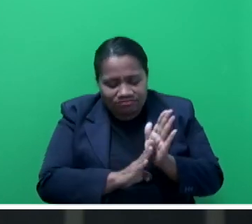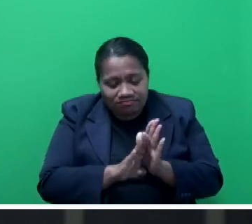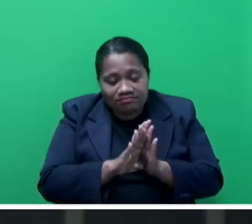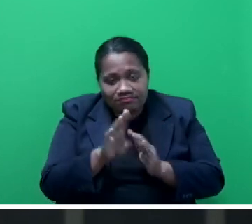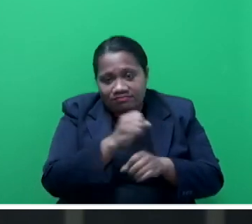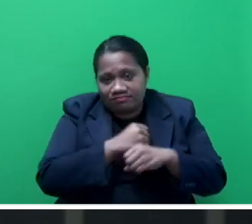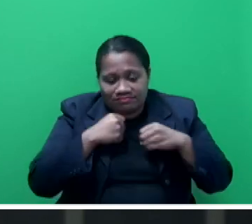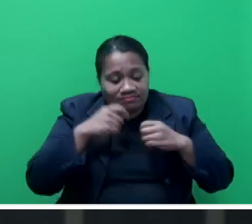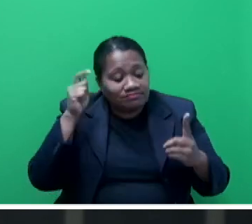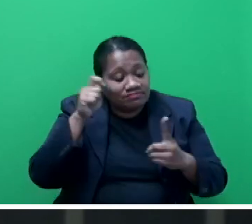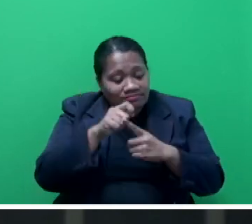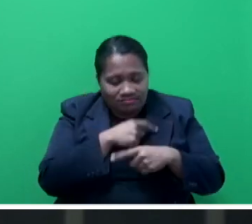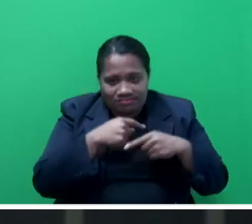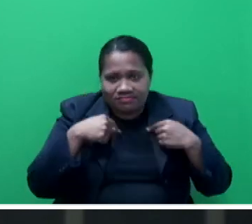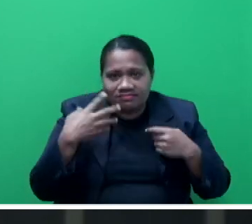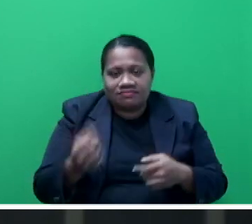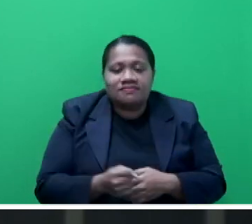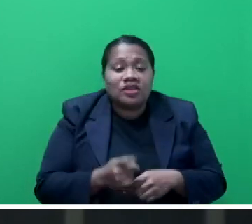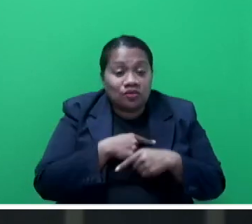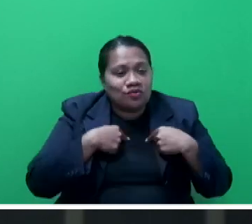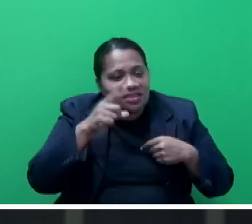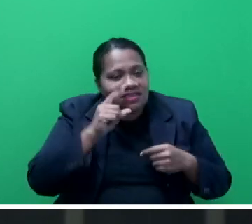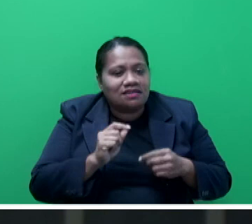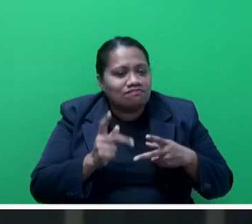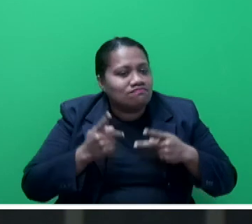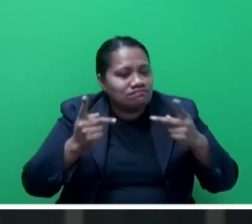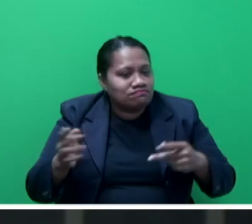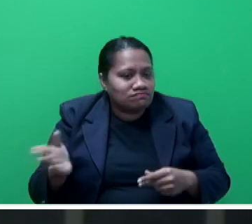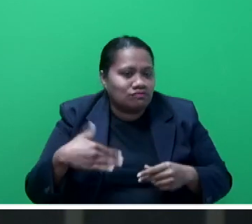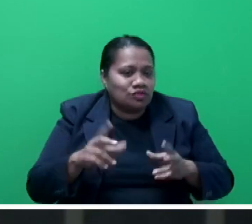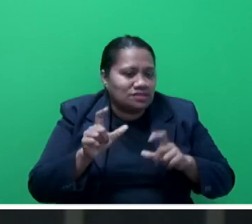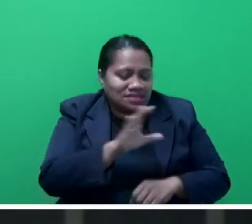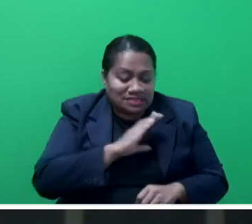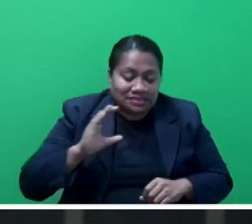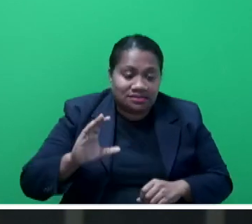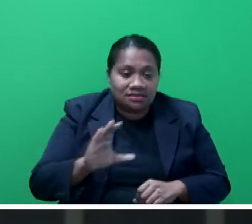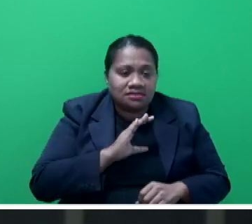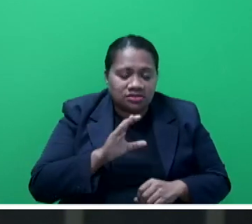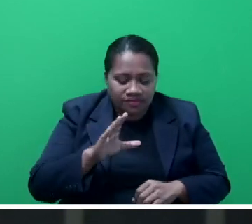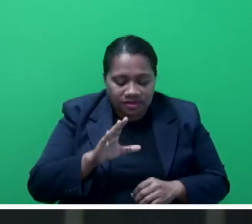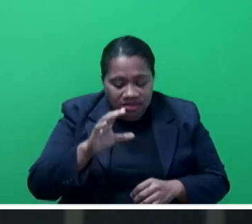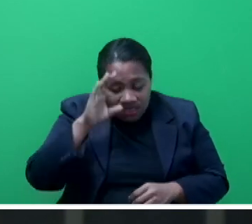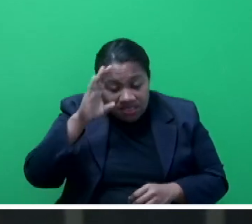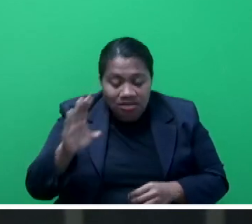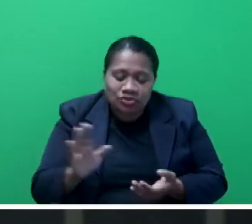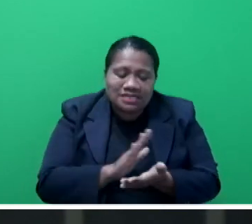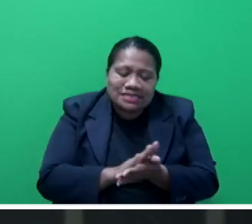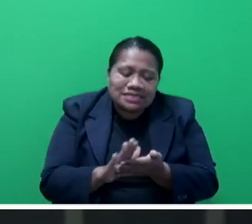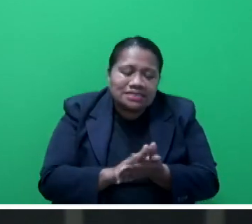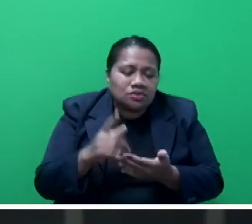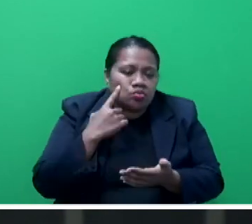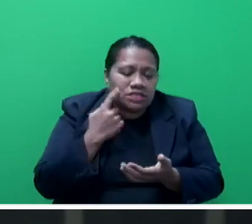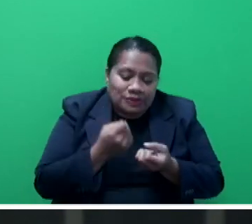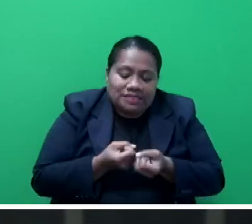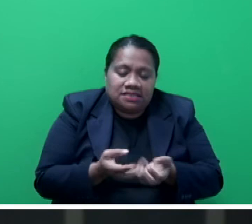target that we have to be able to provide all citizens of this country clean water and water that